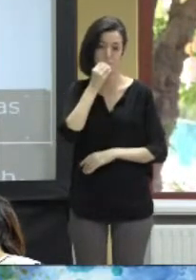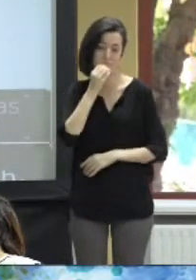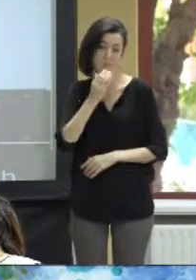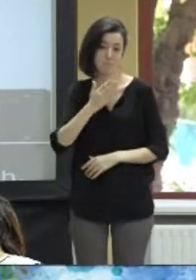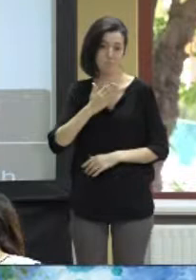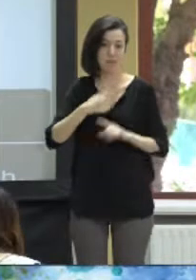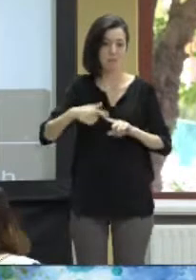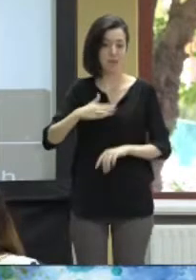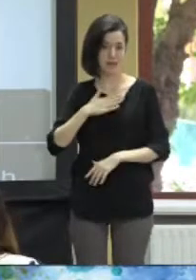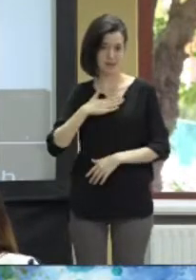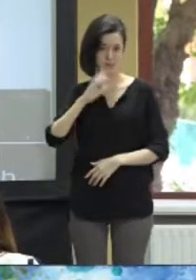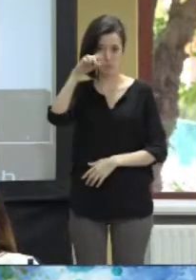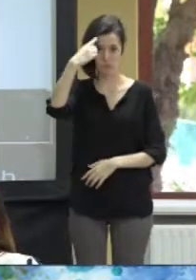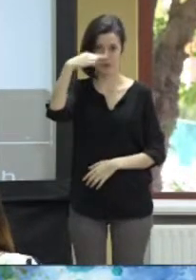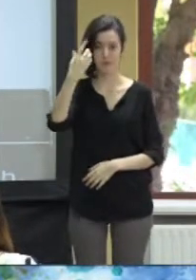cultural heritage.